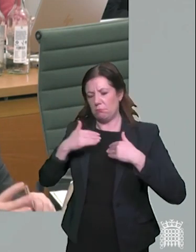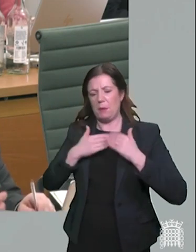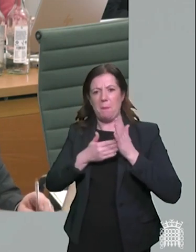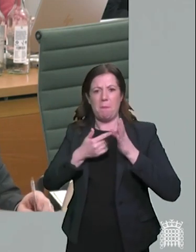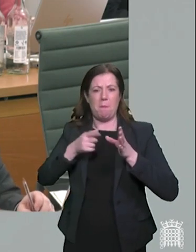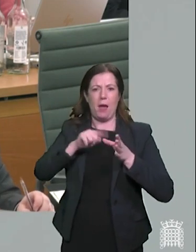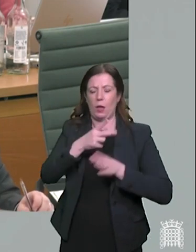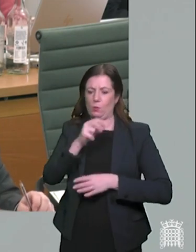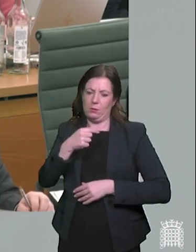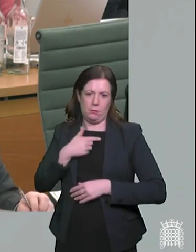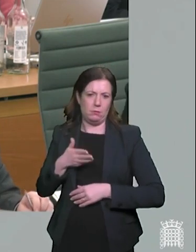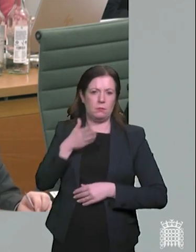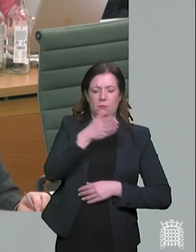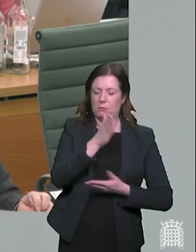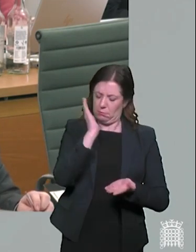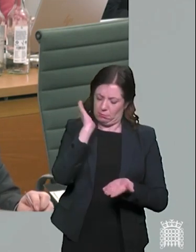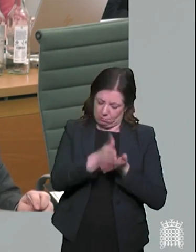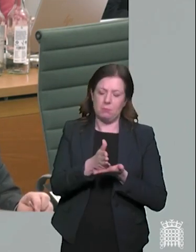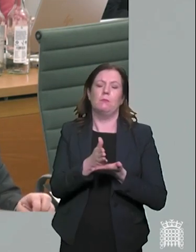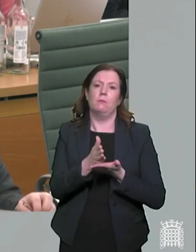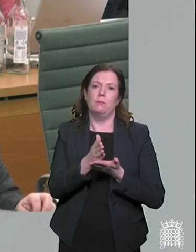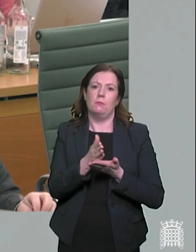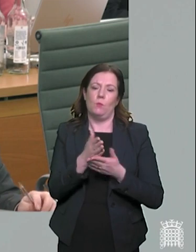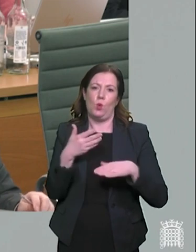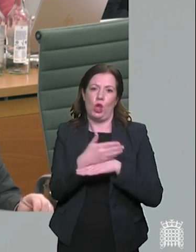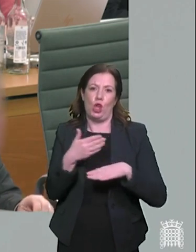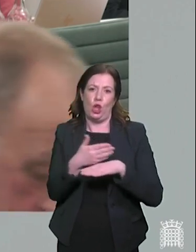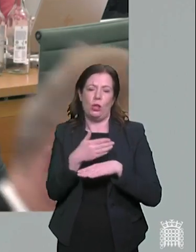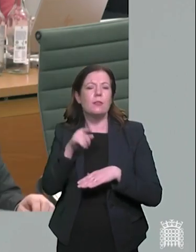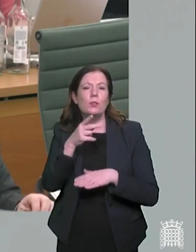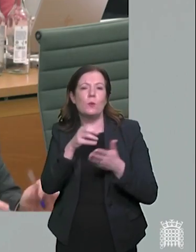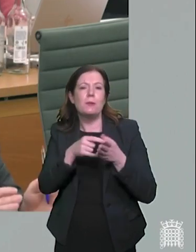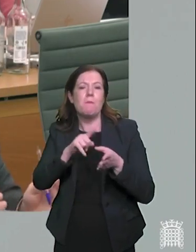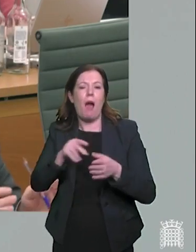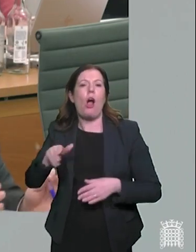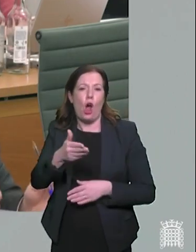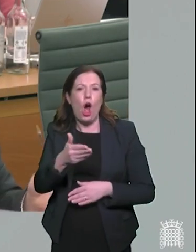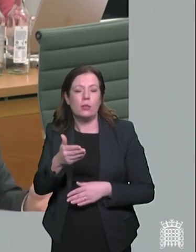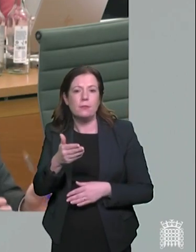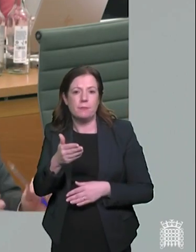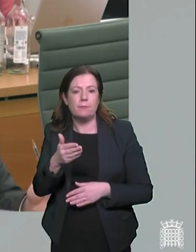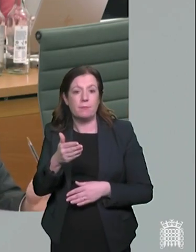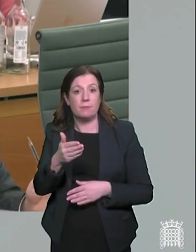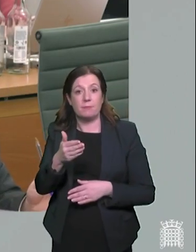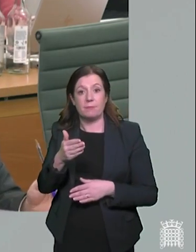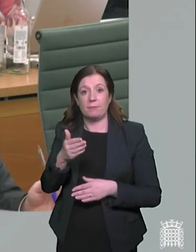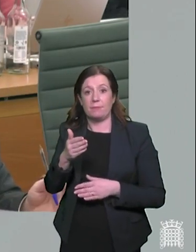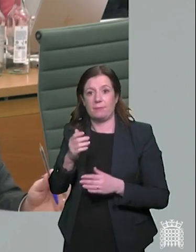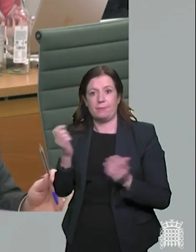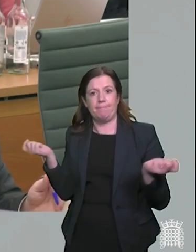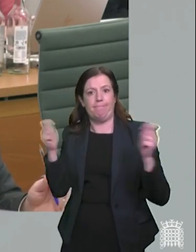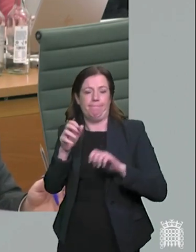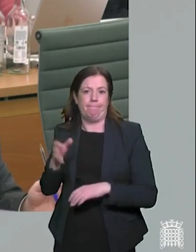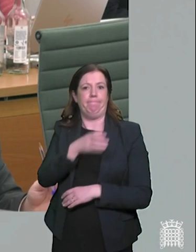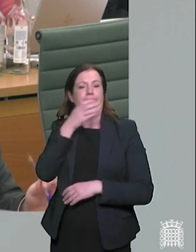of May, which you attended, had been a work event. That was the event in the garden. I mean, it was termed in the press the Bring Your Own